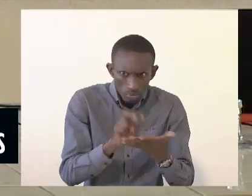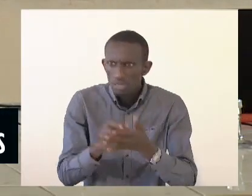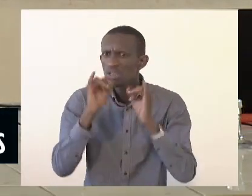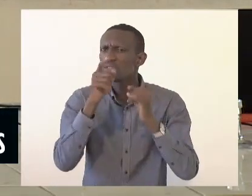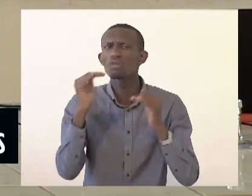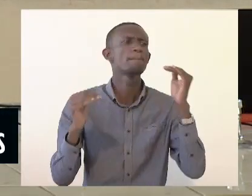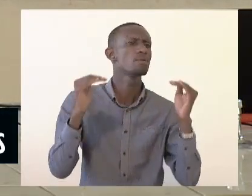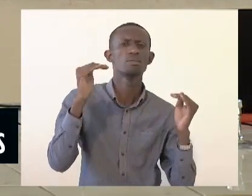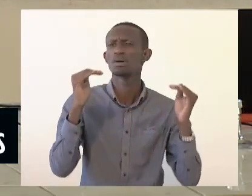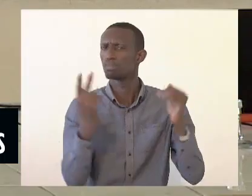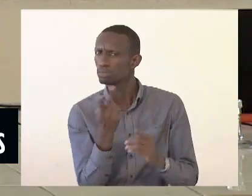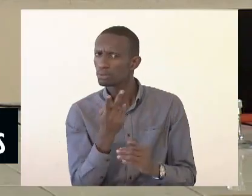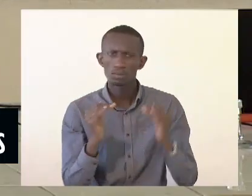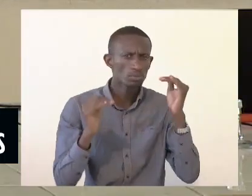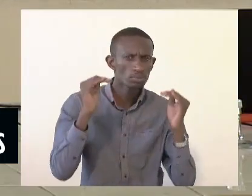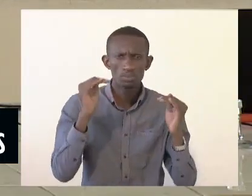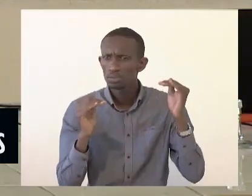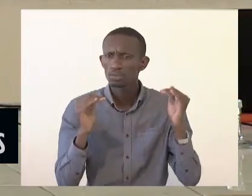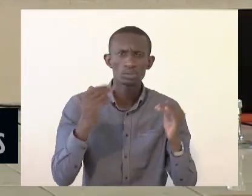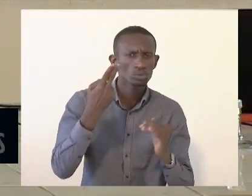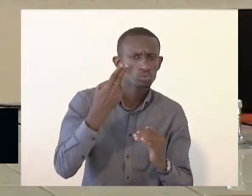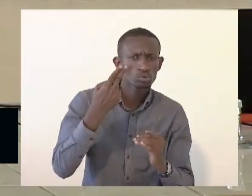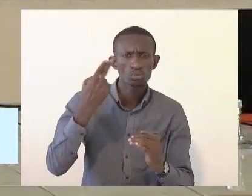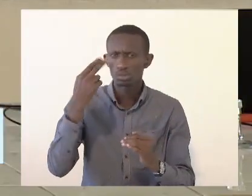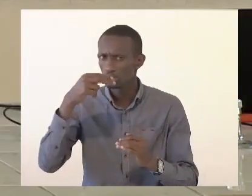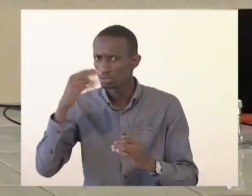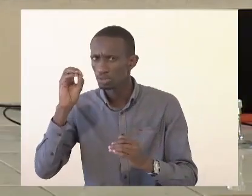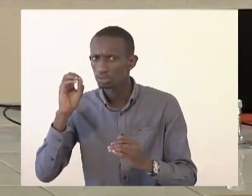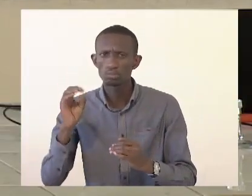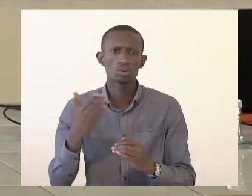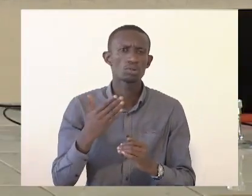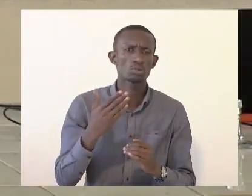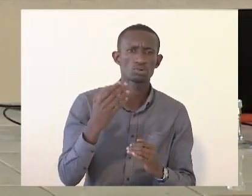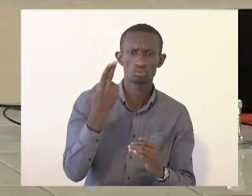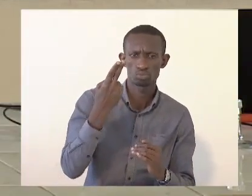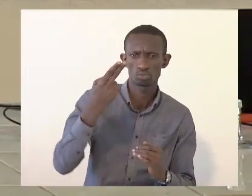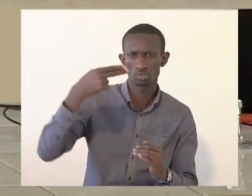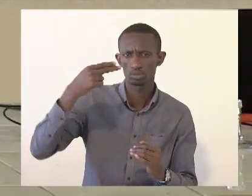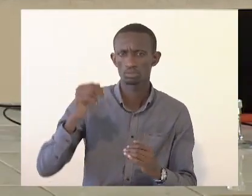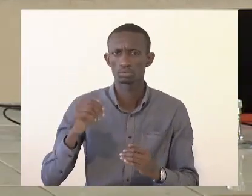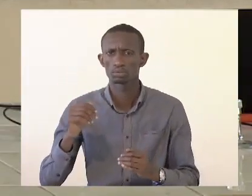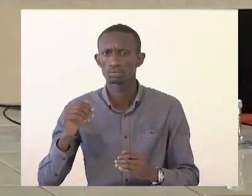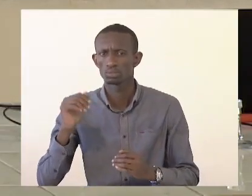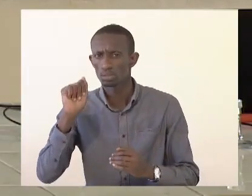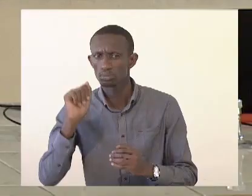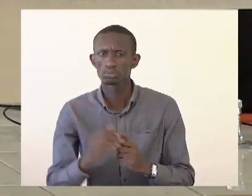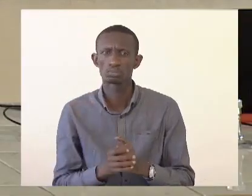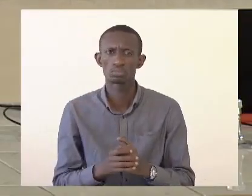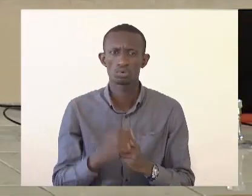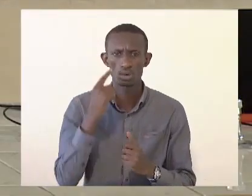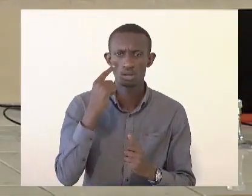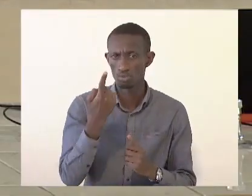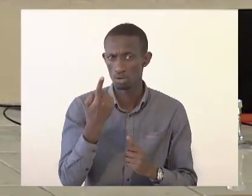atoms, 1 barium and 1 barium. Our equation is balanced. Even the carbon, we have 1 and 1